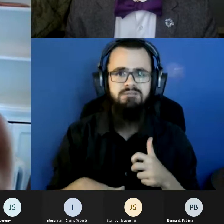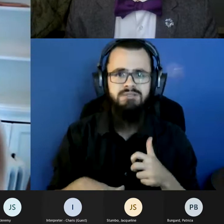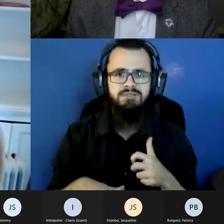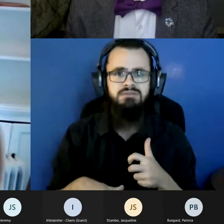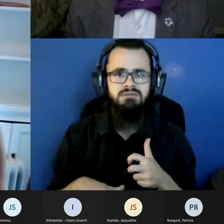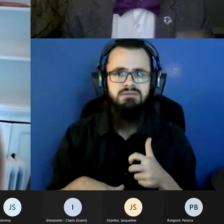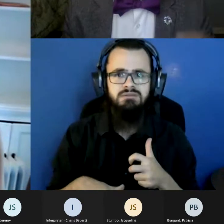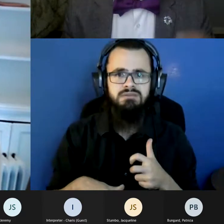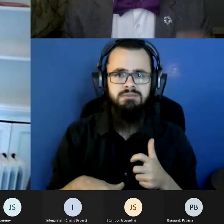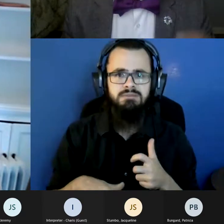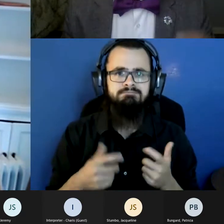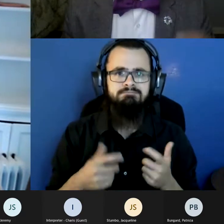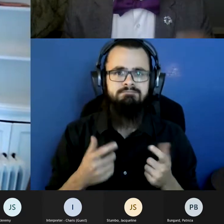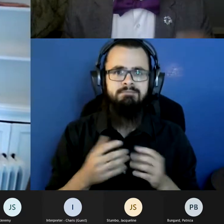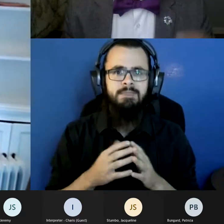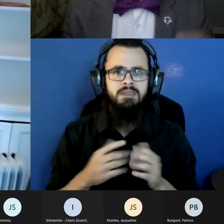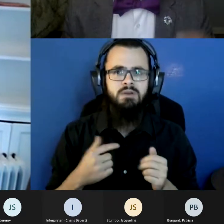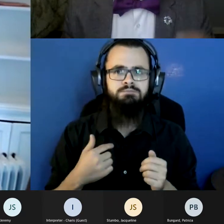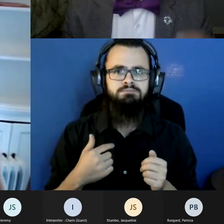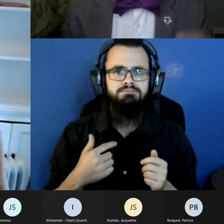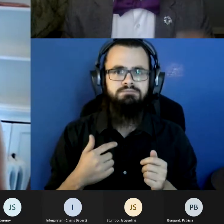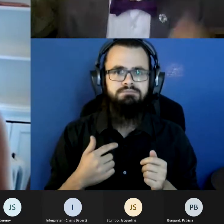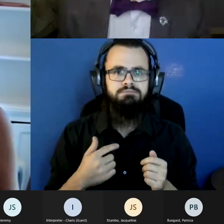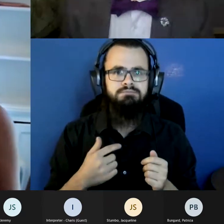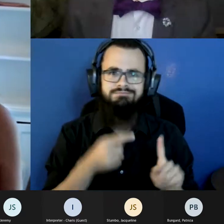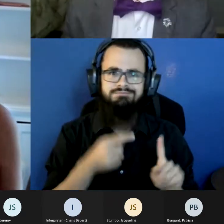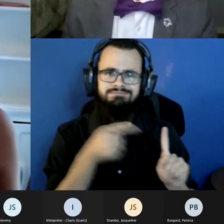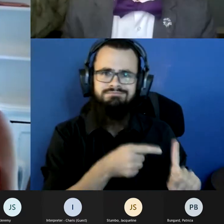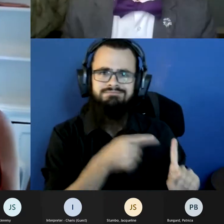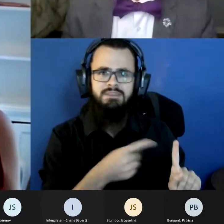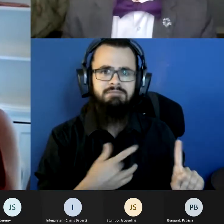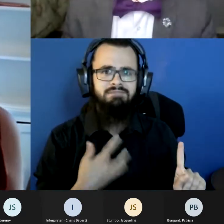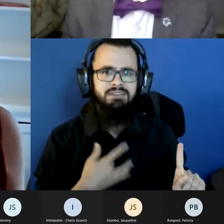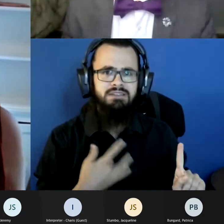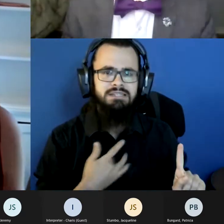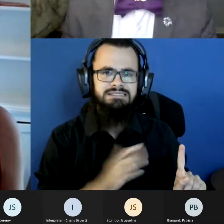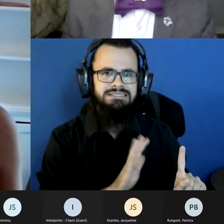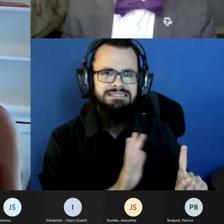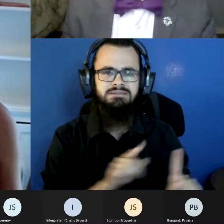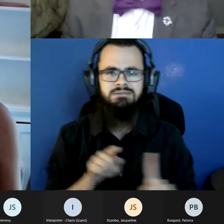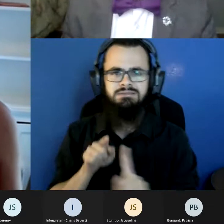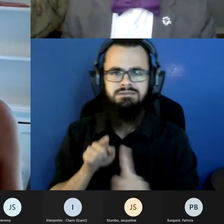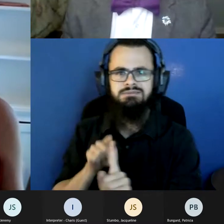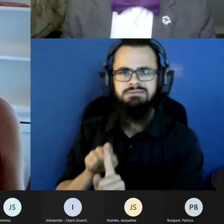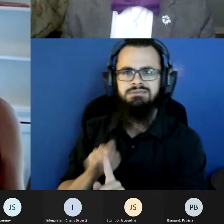it's not about feelings. It's about a real risk of liability.